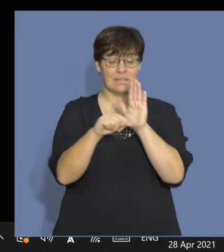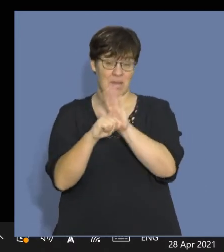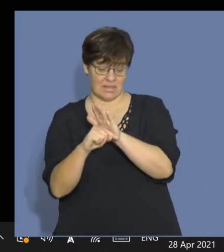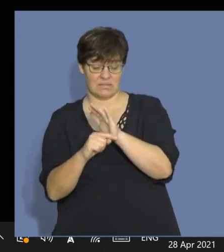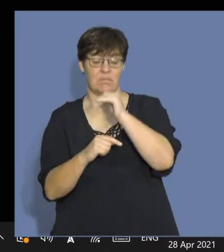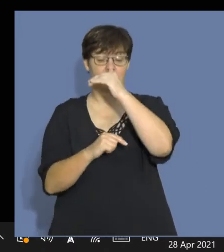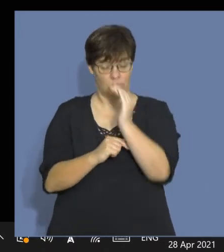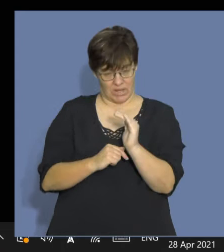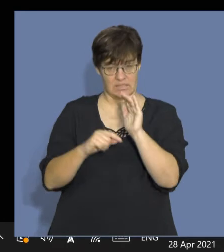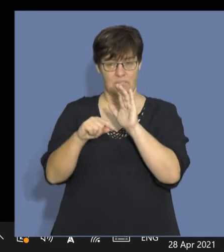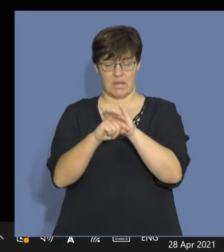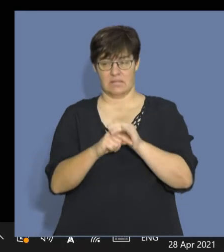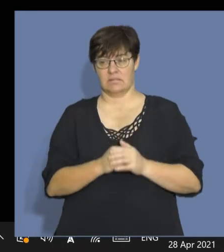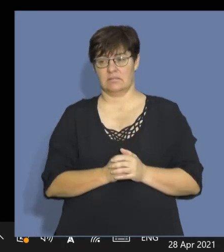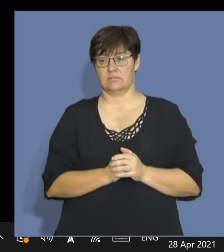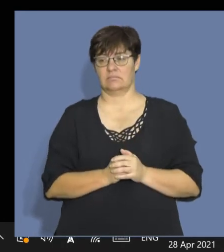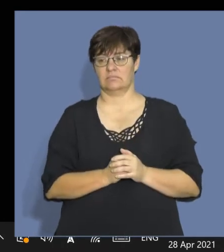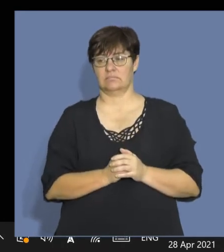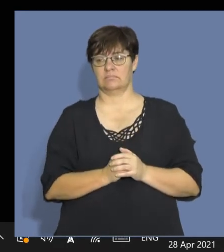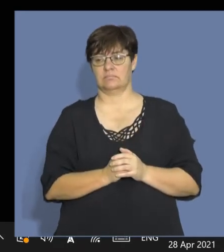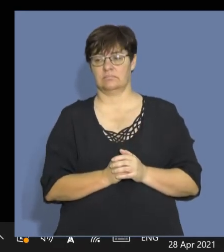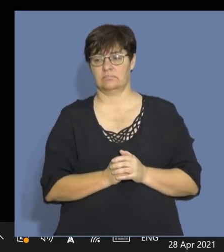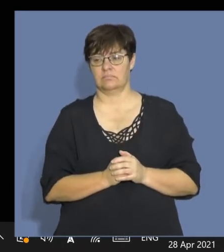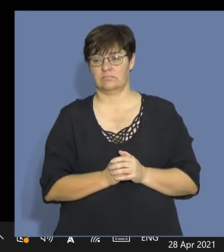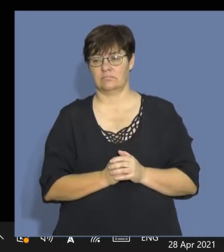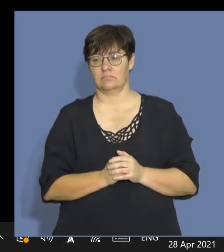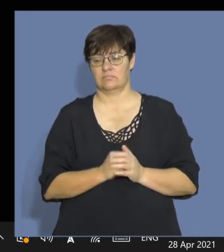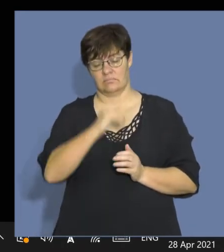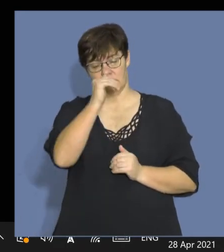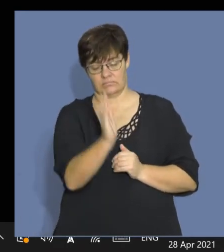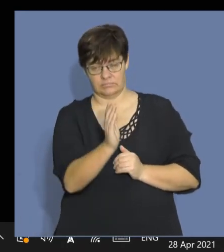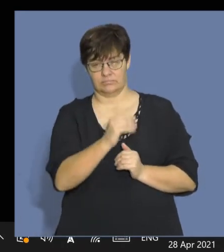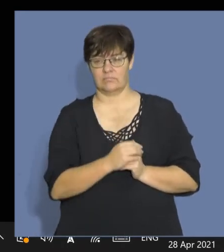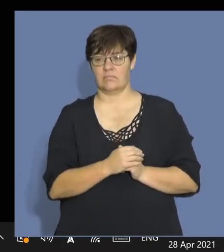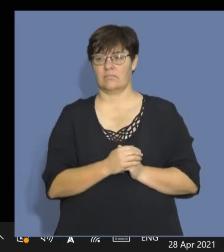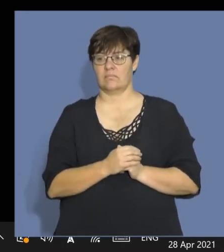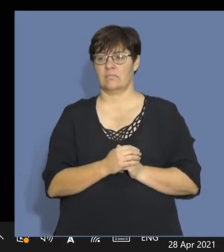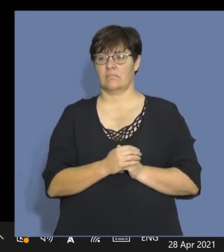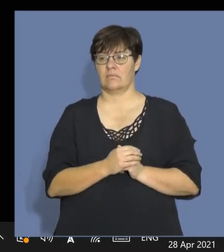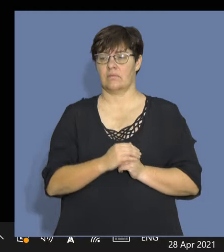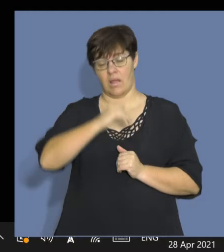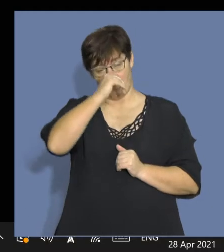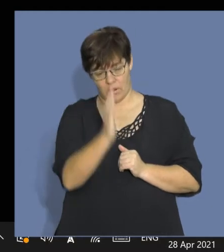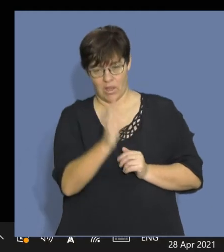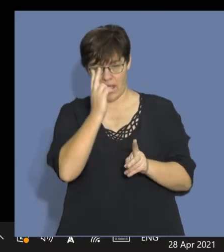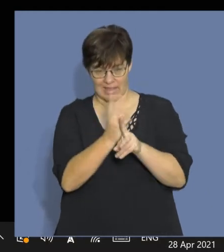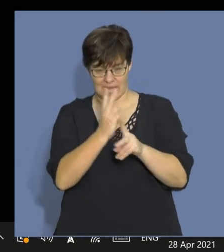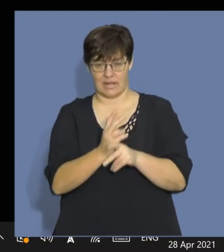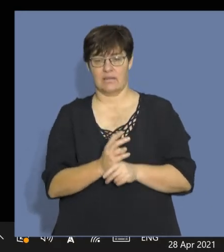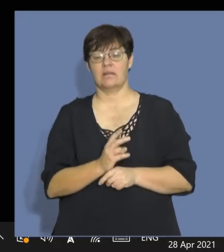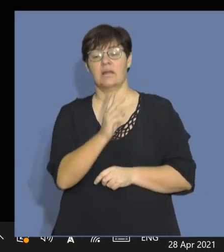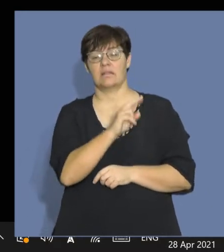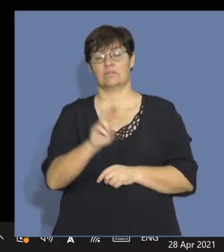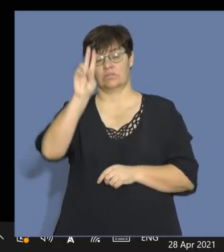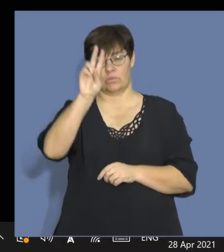a negative. I want to open brackets again, negative 3, close brackets, that's for the negative 3, close bracket, that's for the y